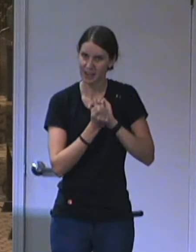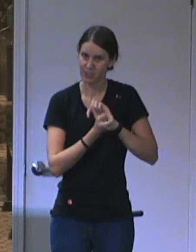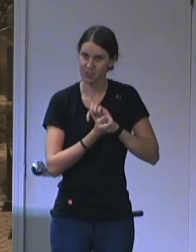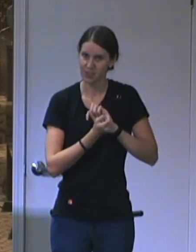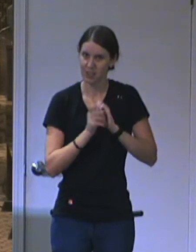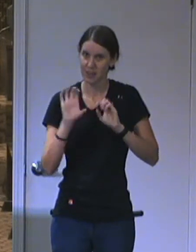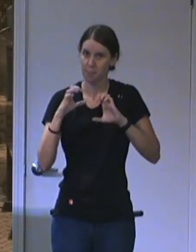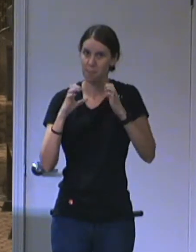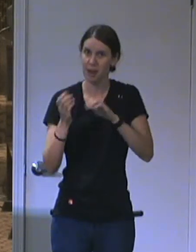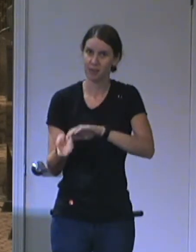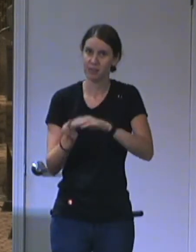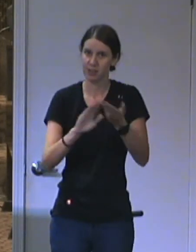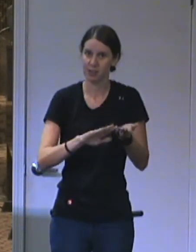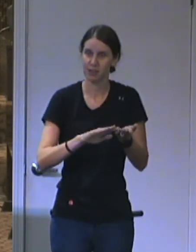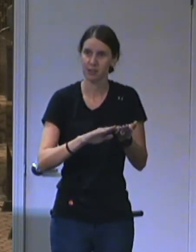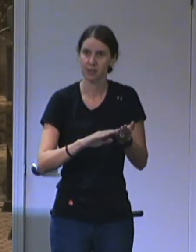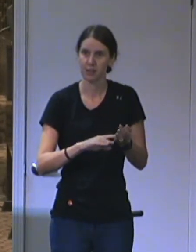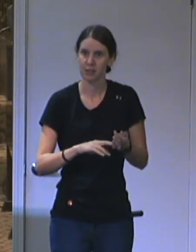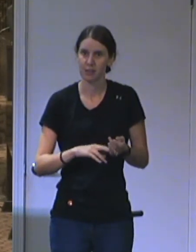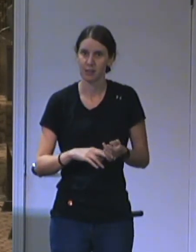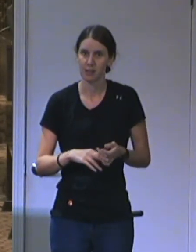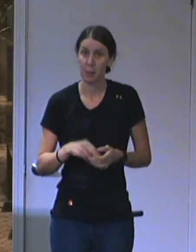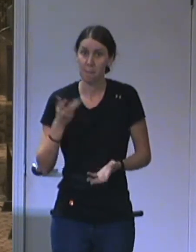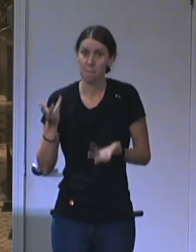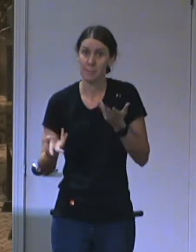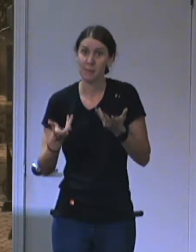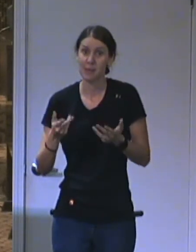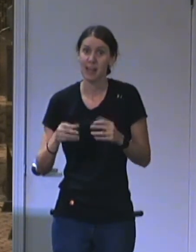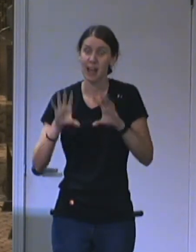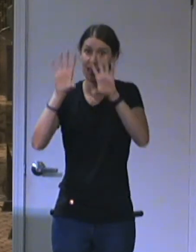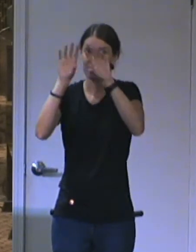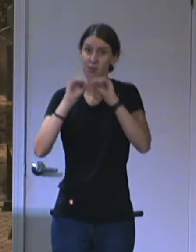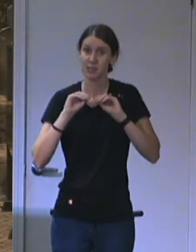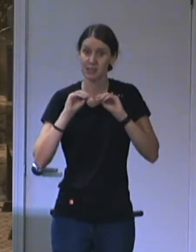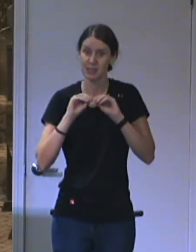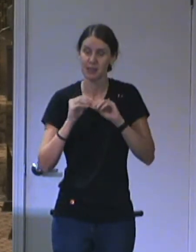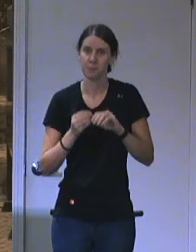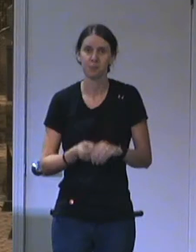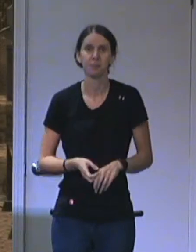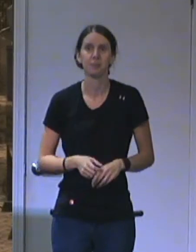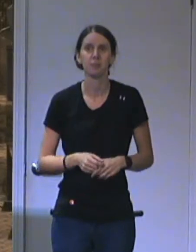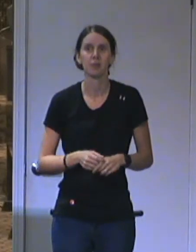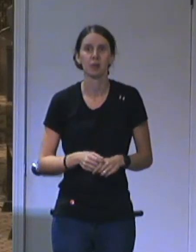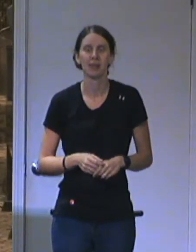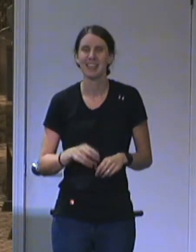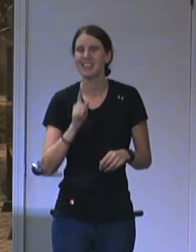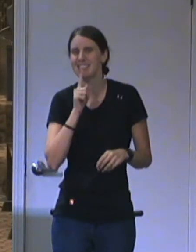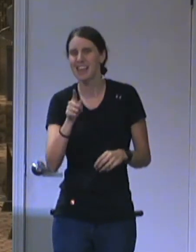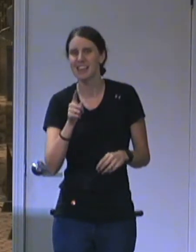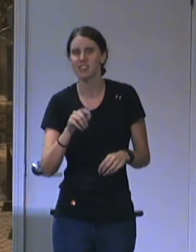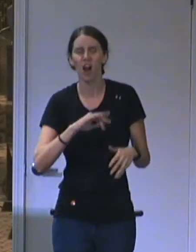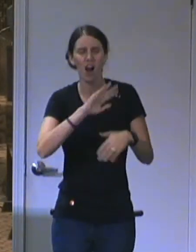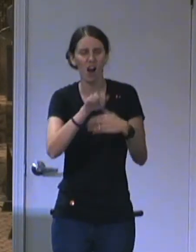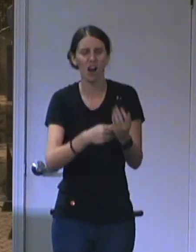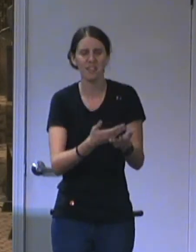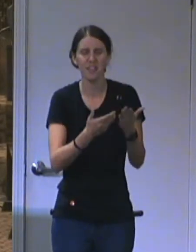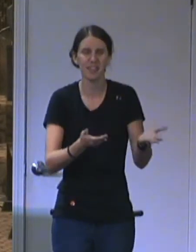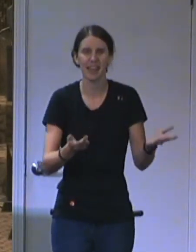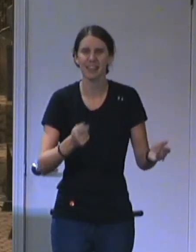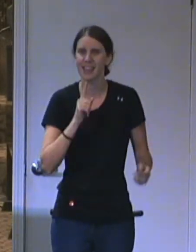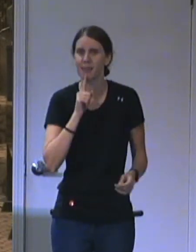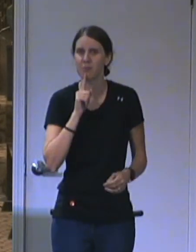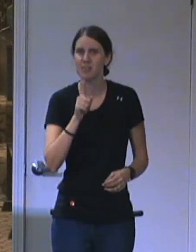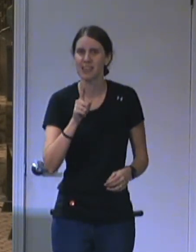death, if by any means I might attain to the resurrection of the dead. He said, all of this that I'm talking